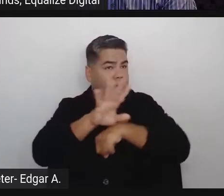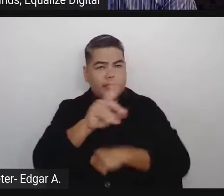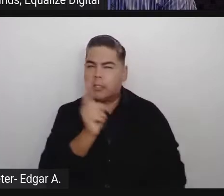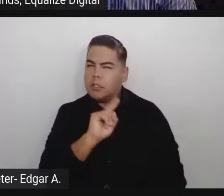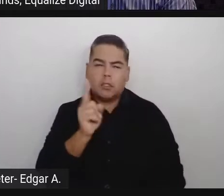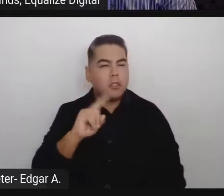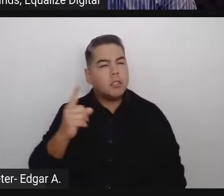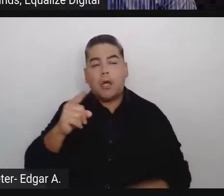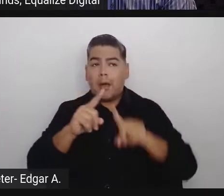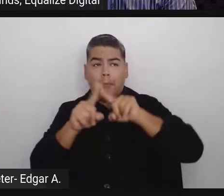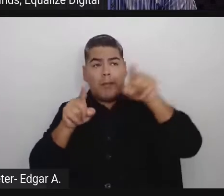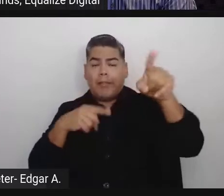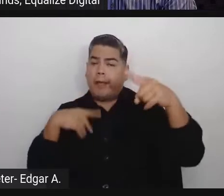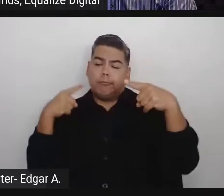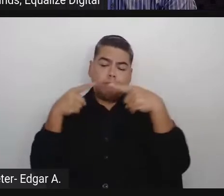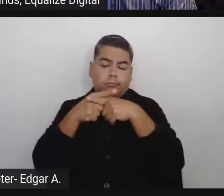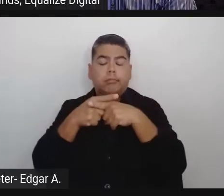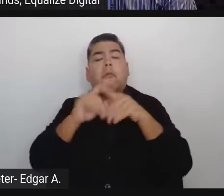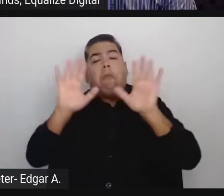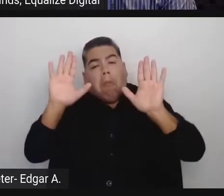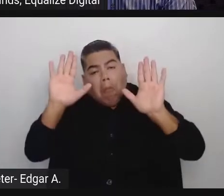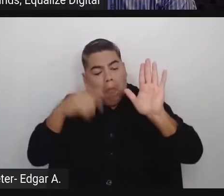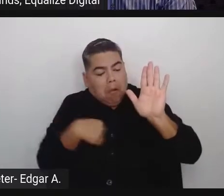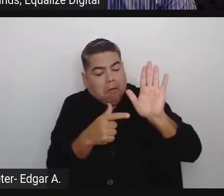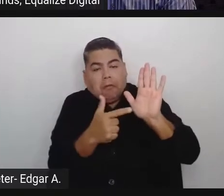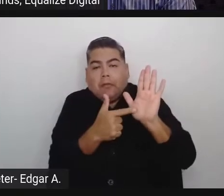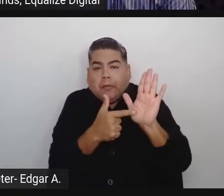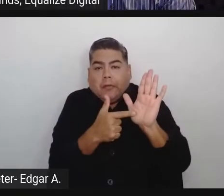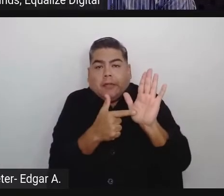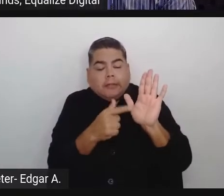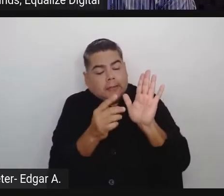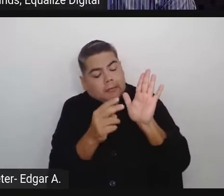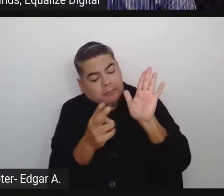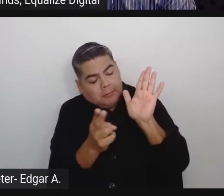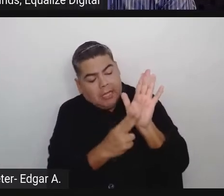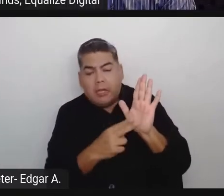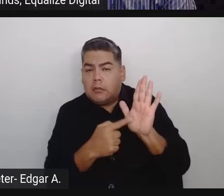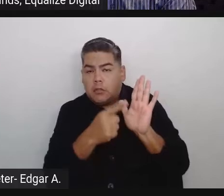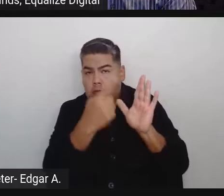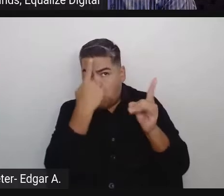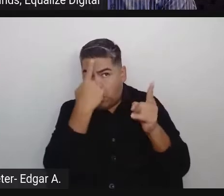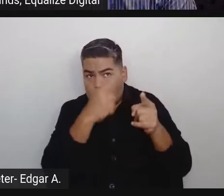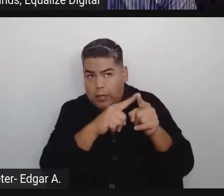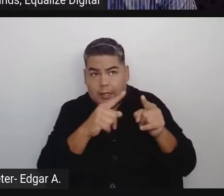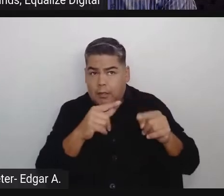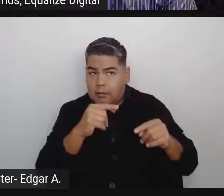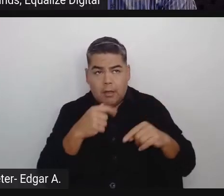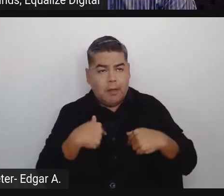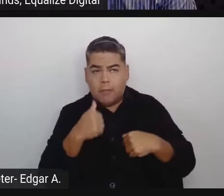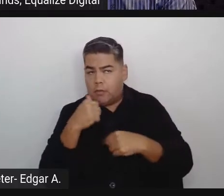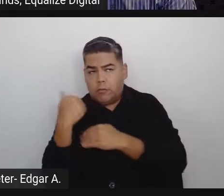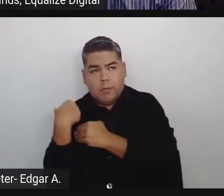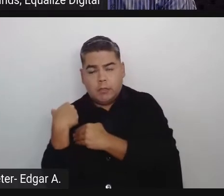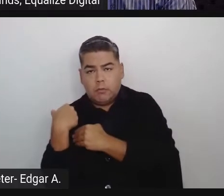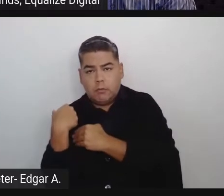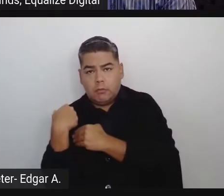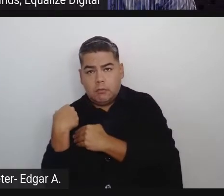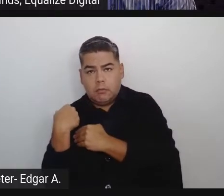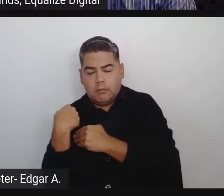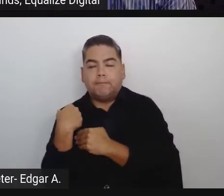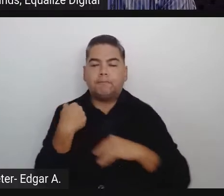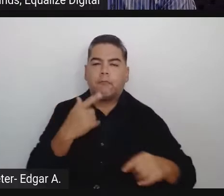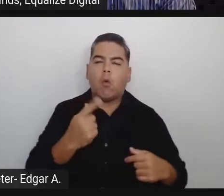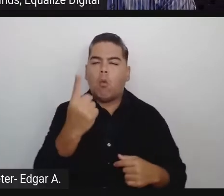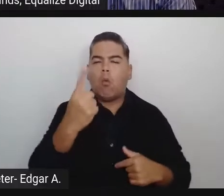some kind, right? One of the things that we're experimenting with is actually having the contract